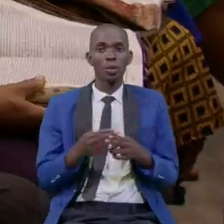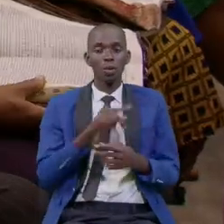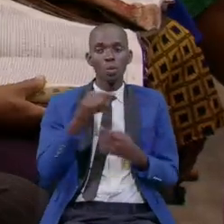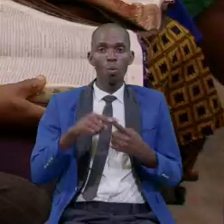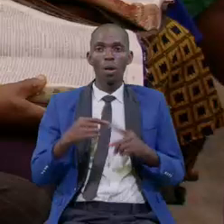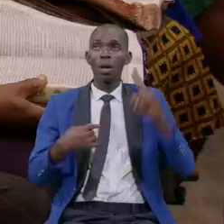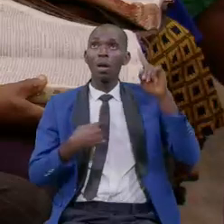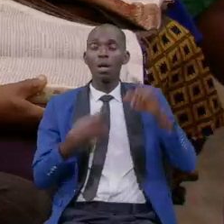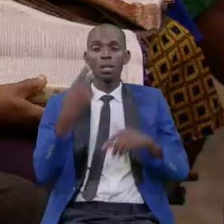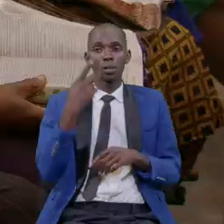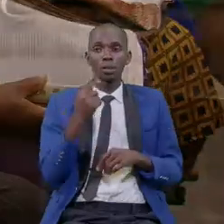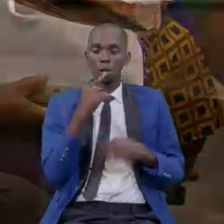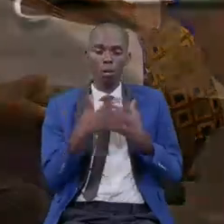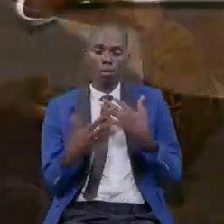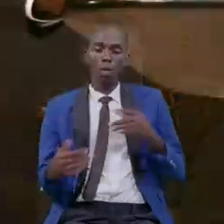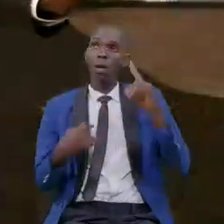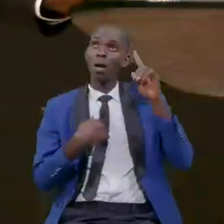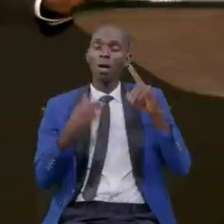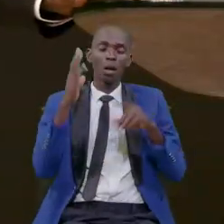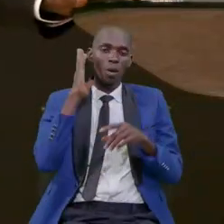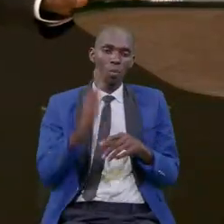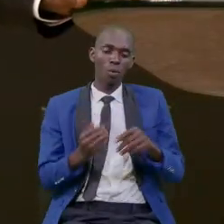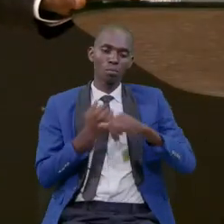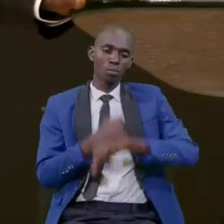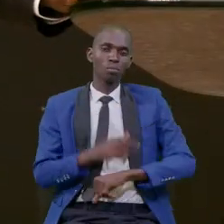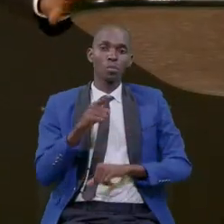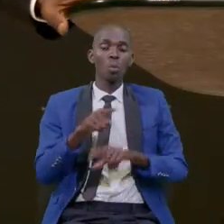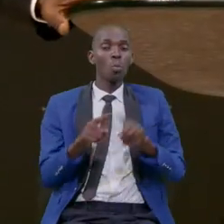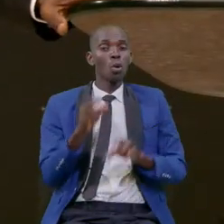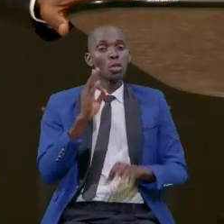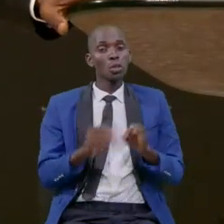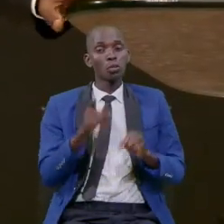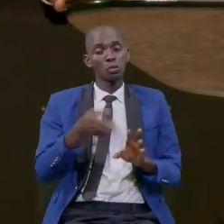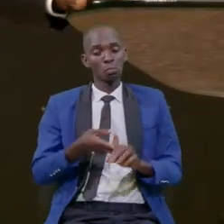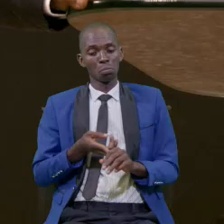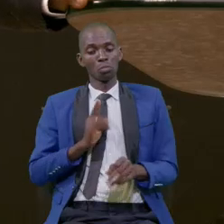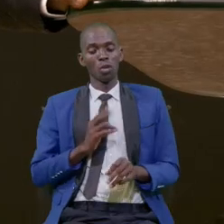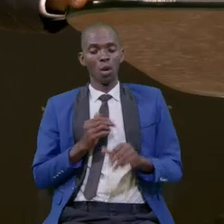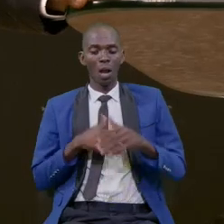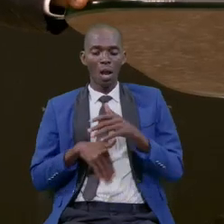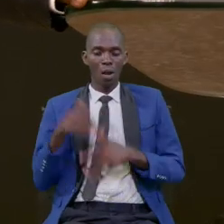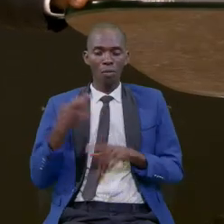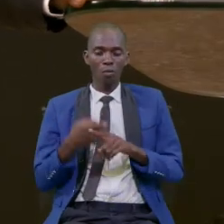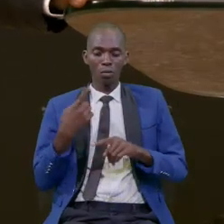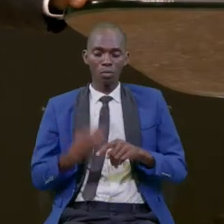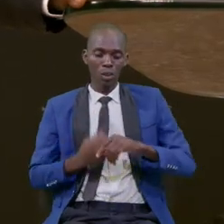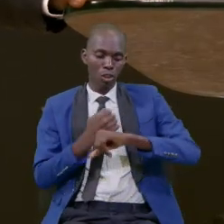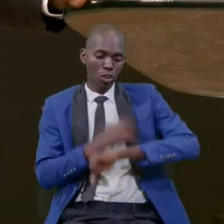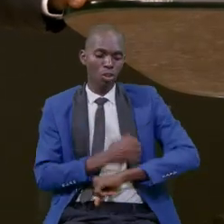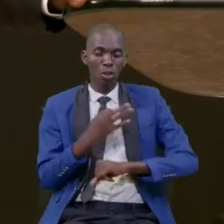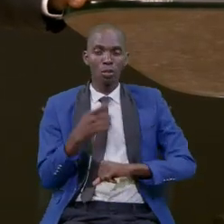will pass over you. But if you come out of under the security of the blood of the